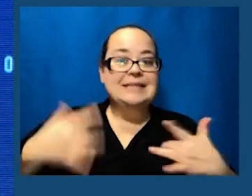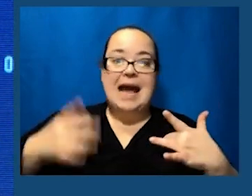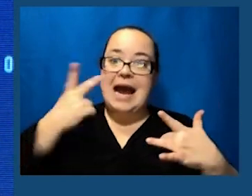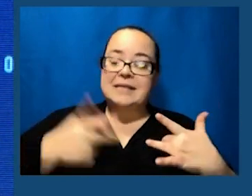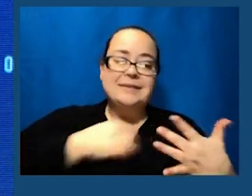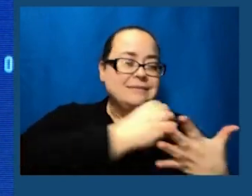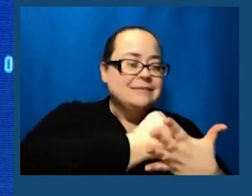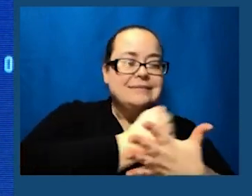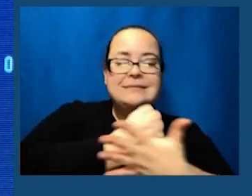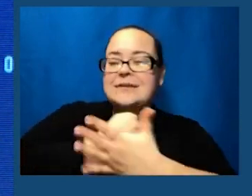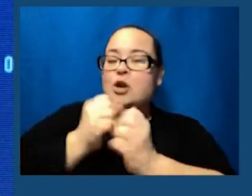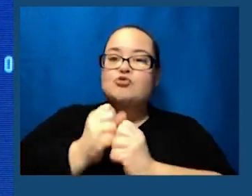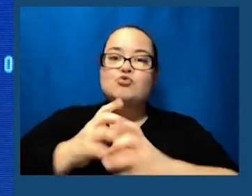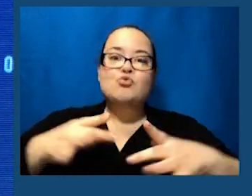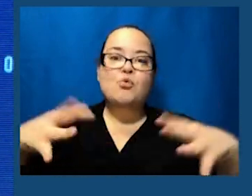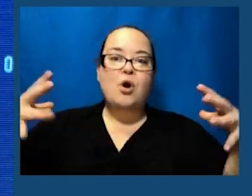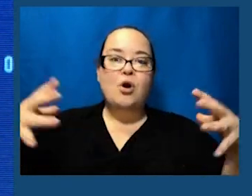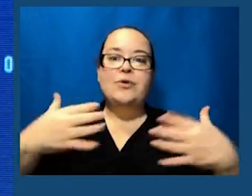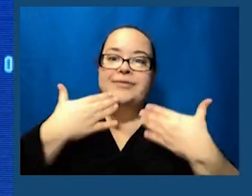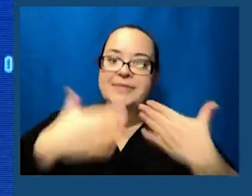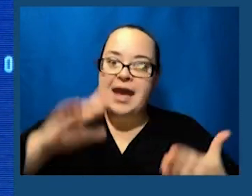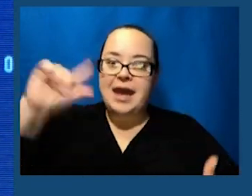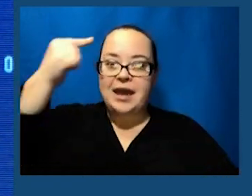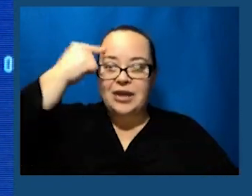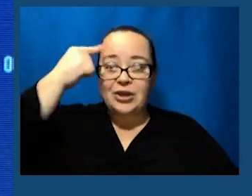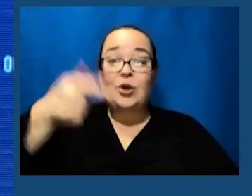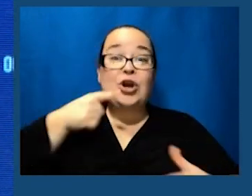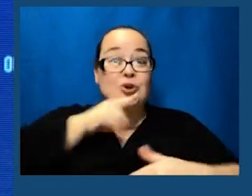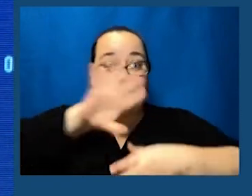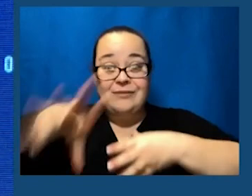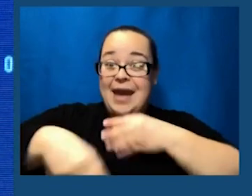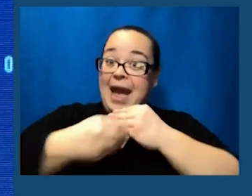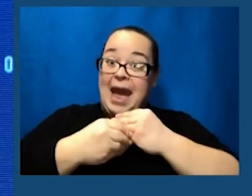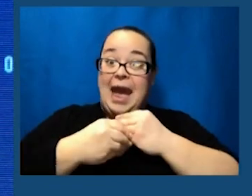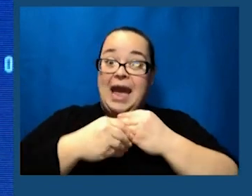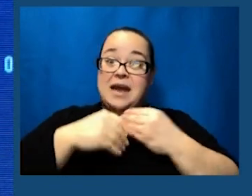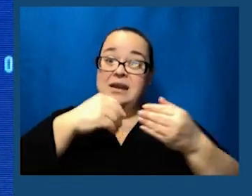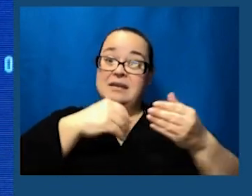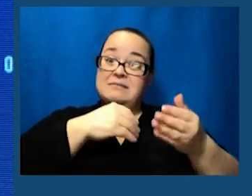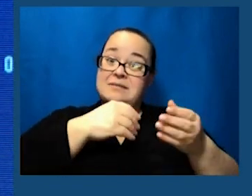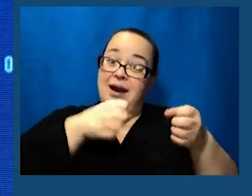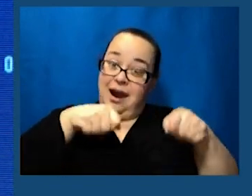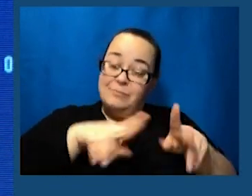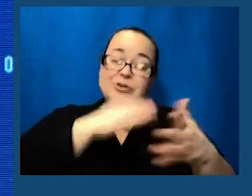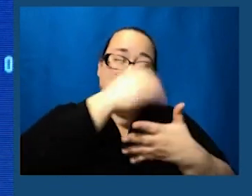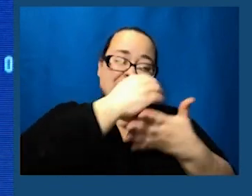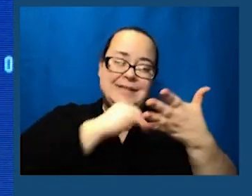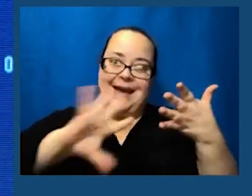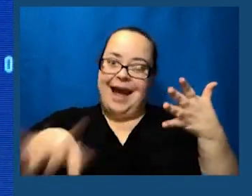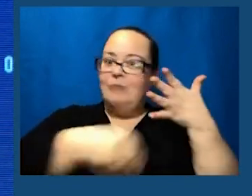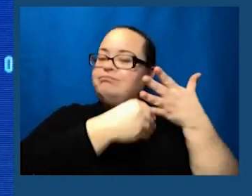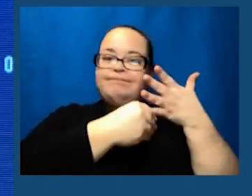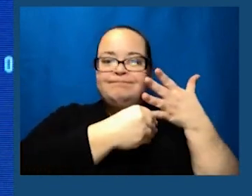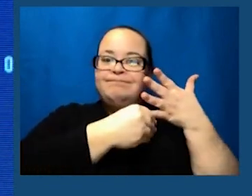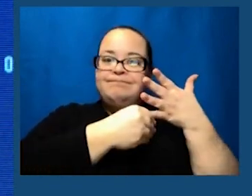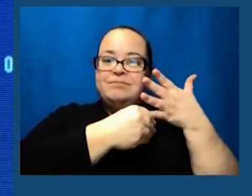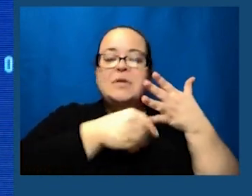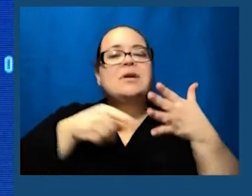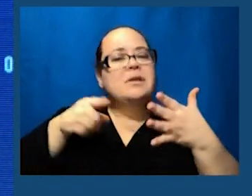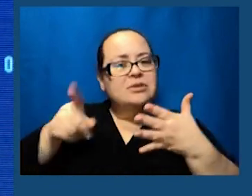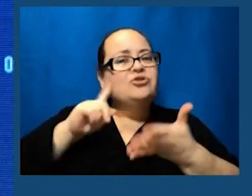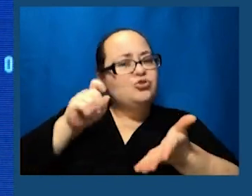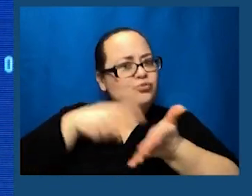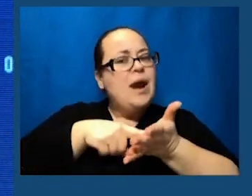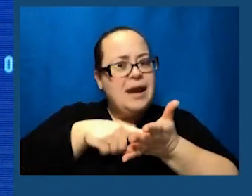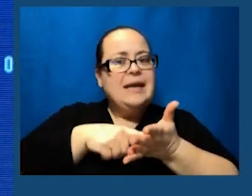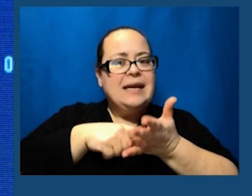Governor, because you have just added to the list of opportunities that we have here, because you recognize the importance of communities when we